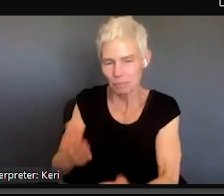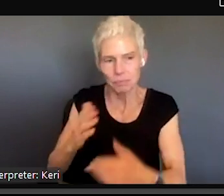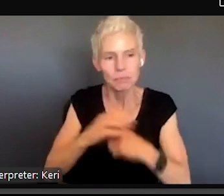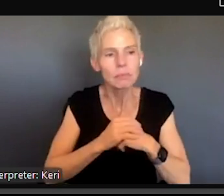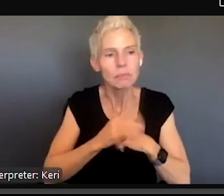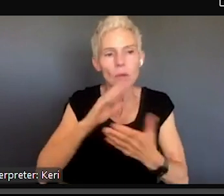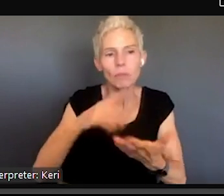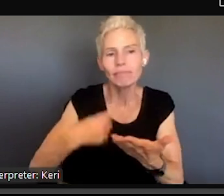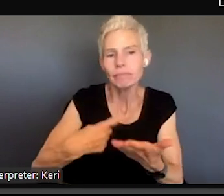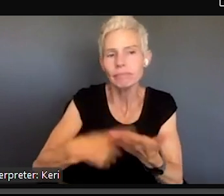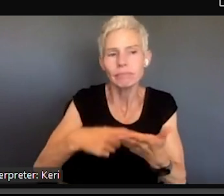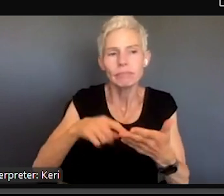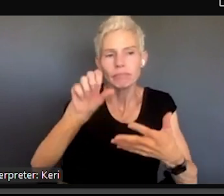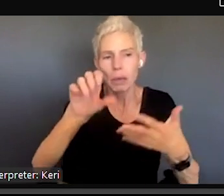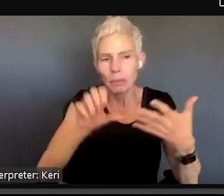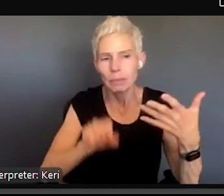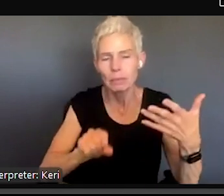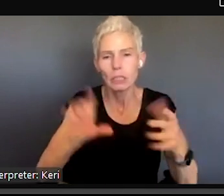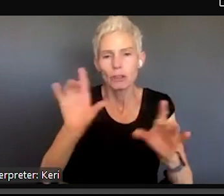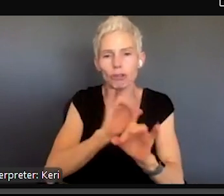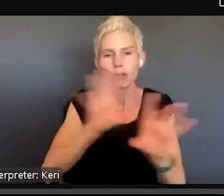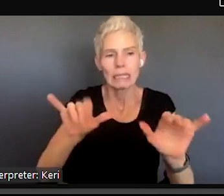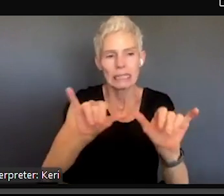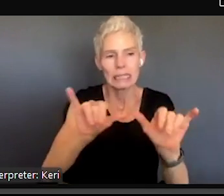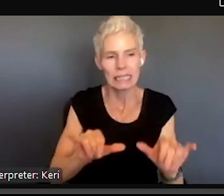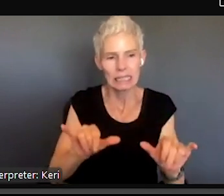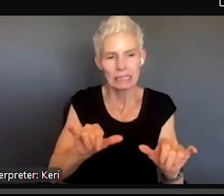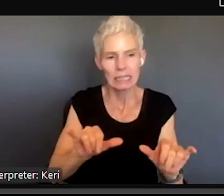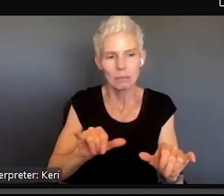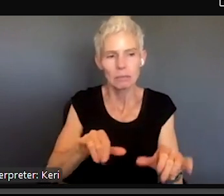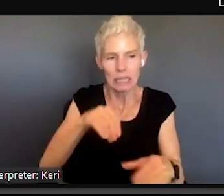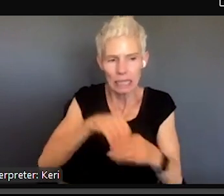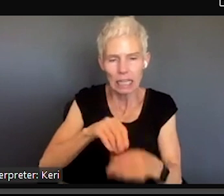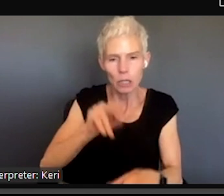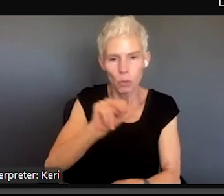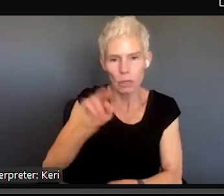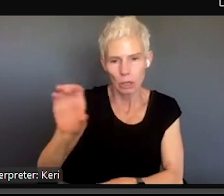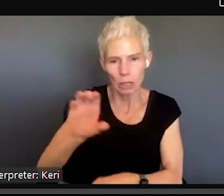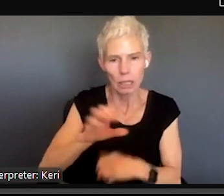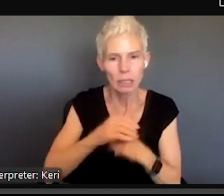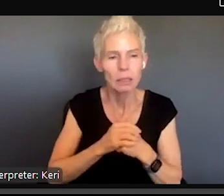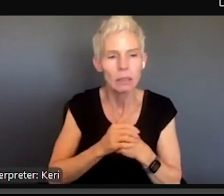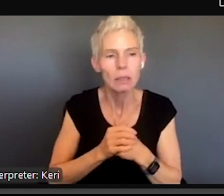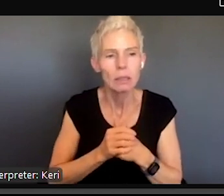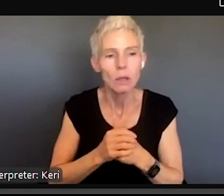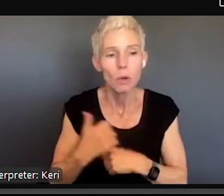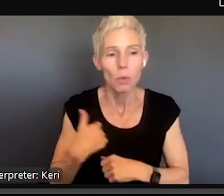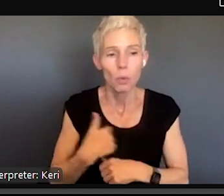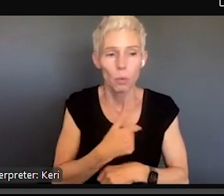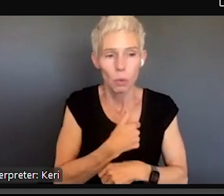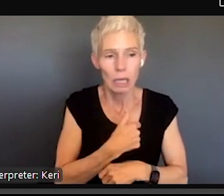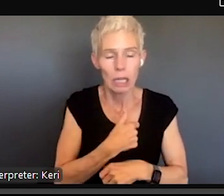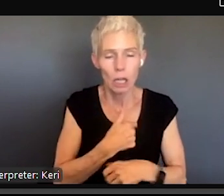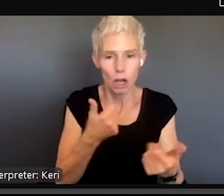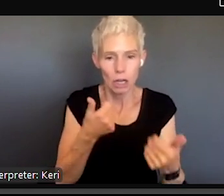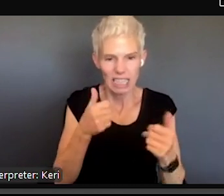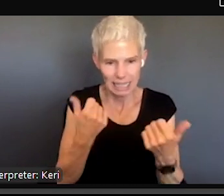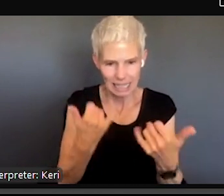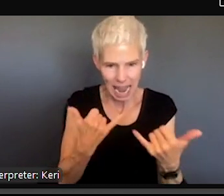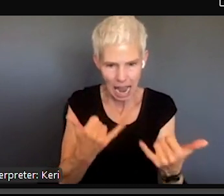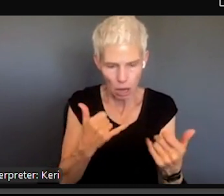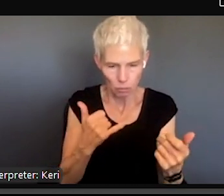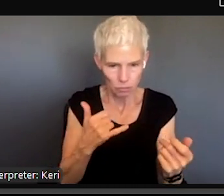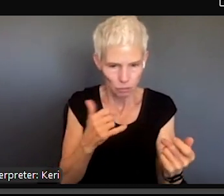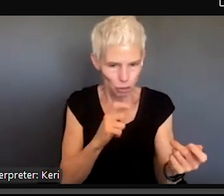to talk about the crisis system in North Carolina. We are undergoing some changes in